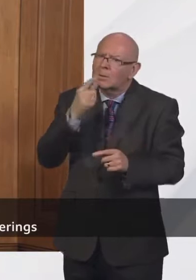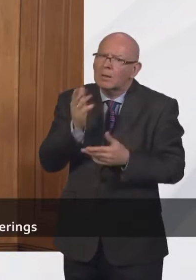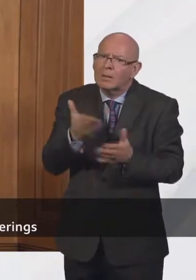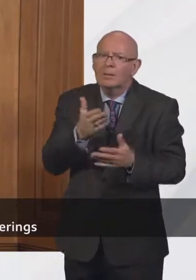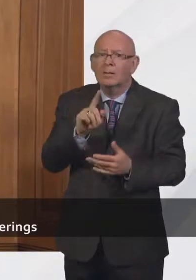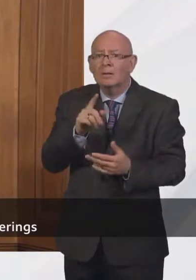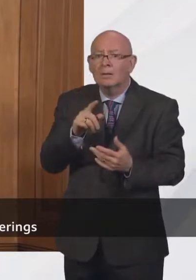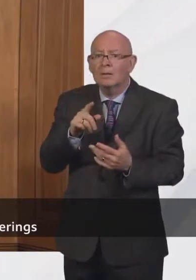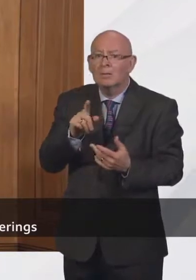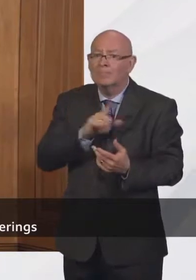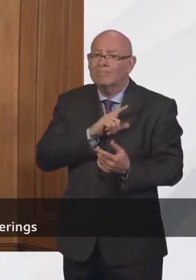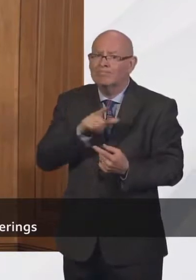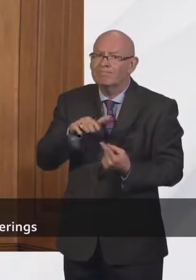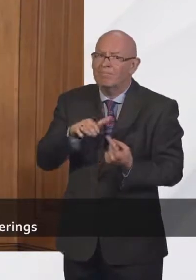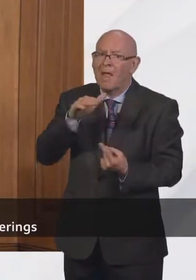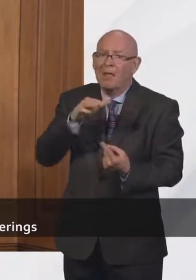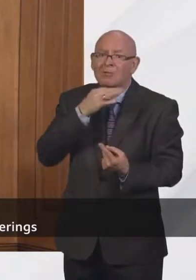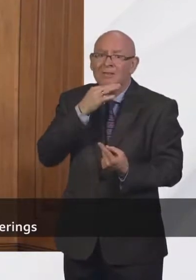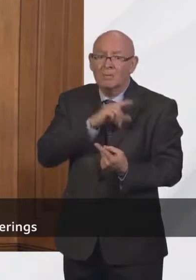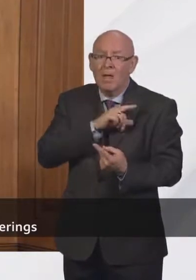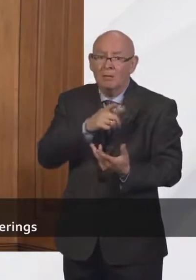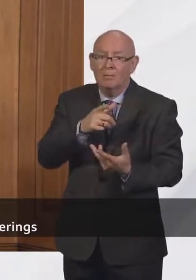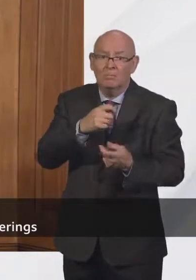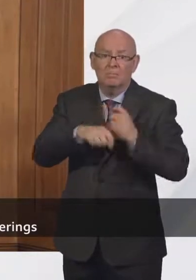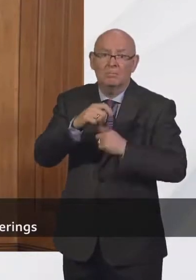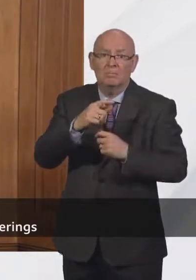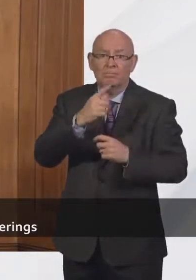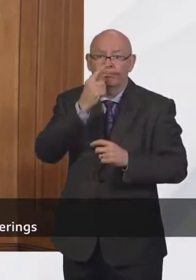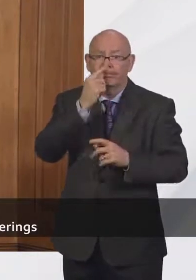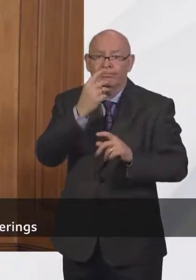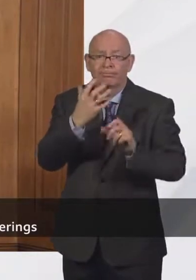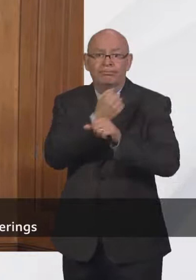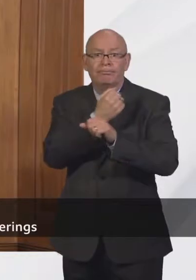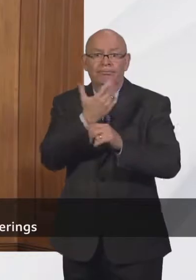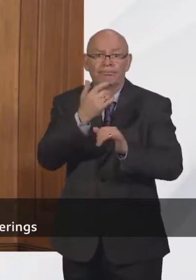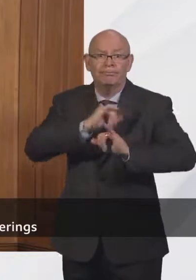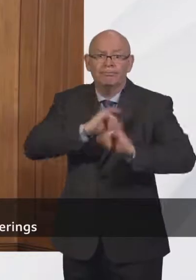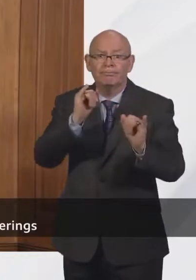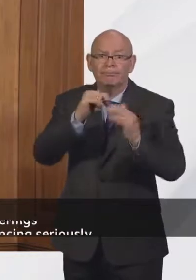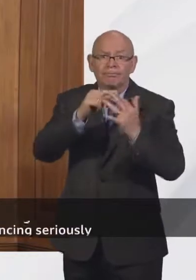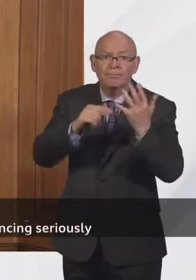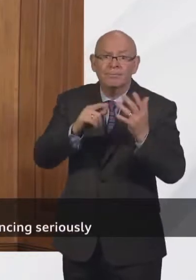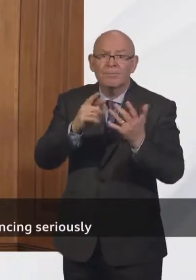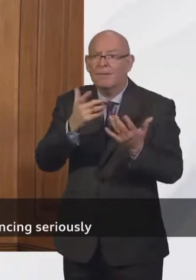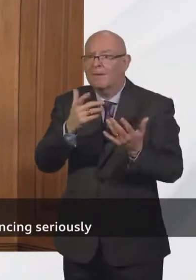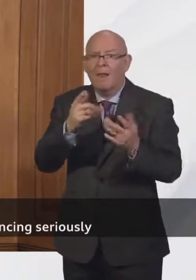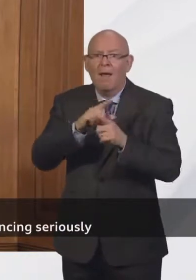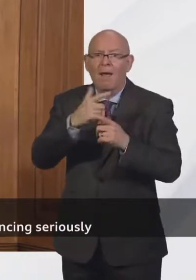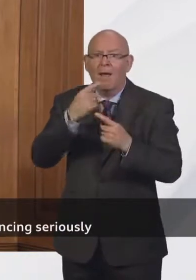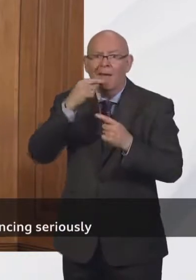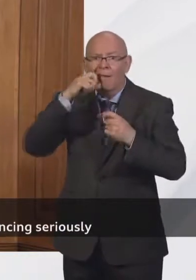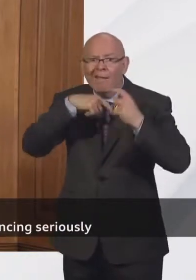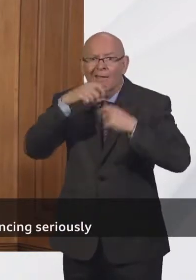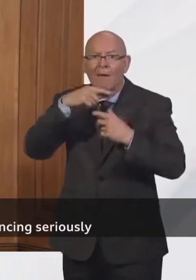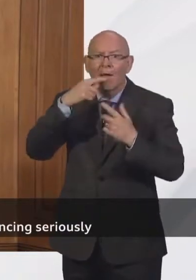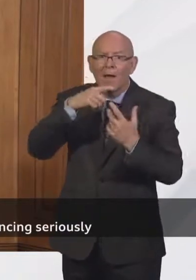said, dental work has again started it up again, carefully at first,